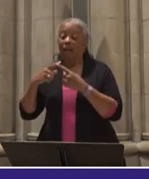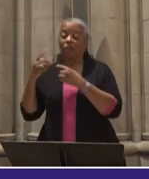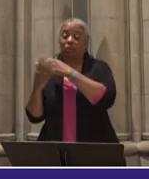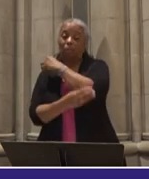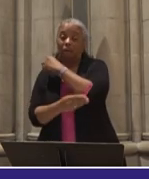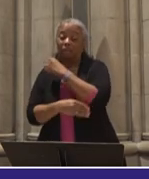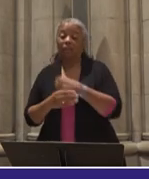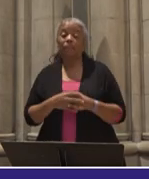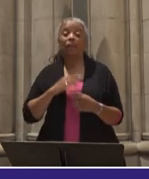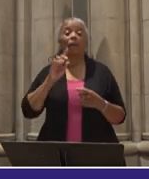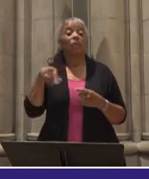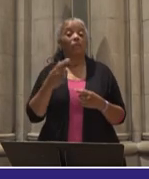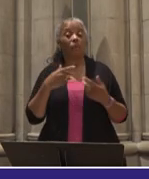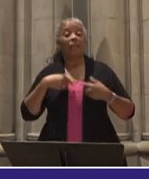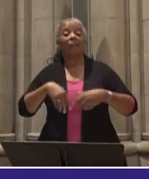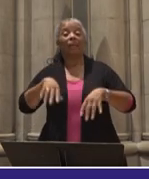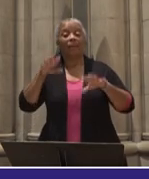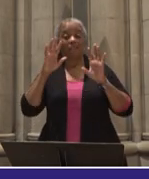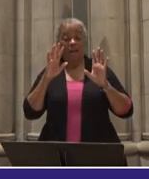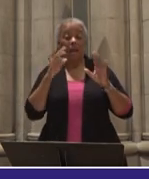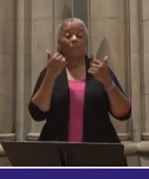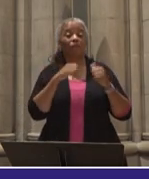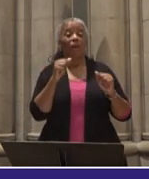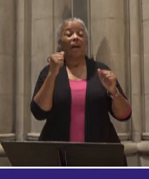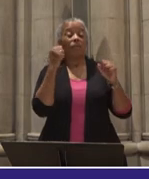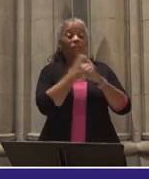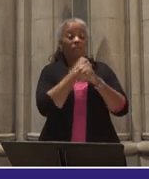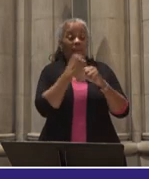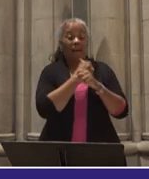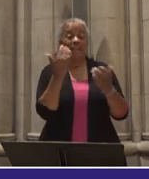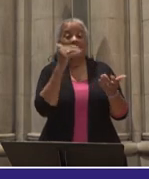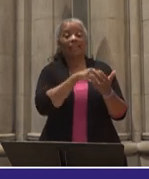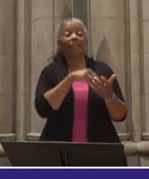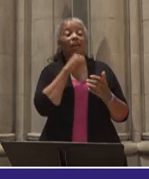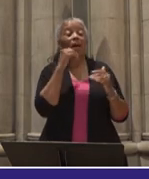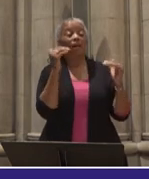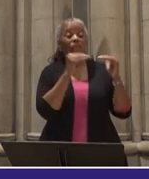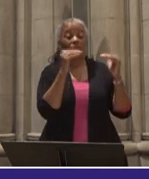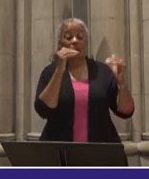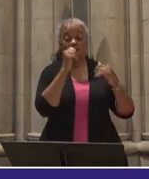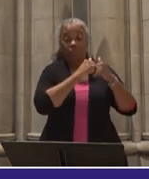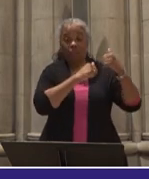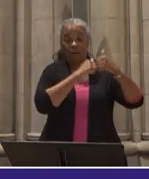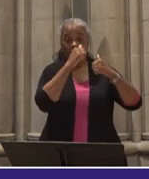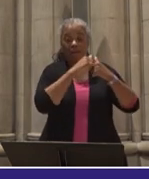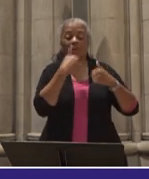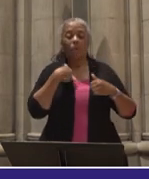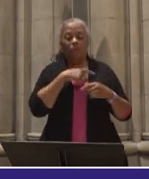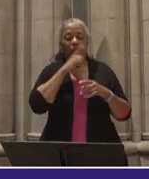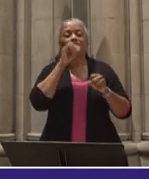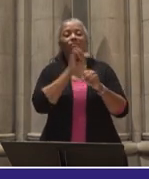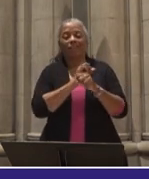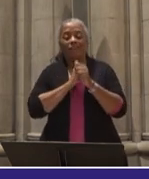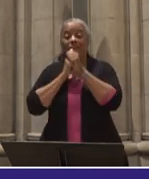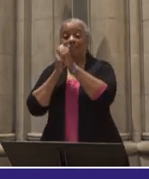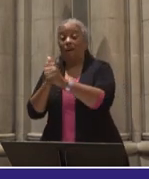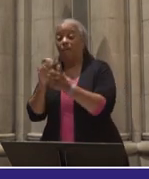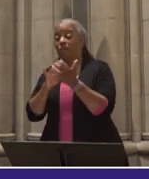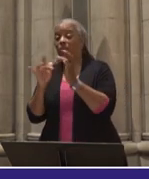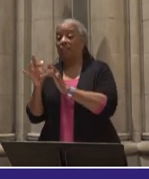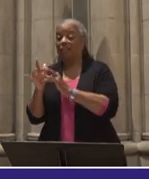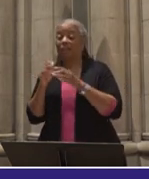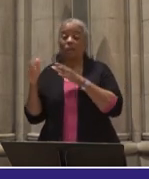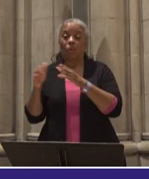up allegiance to and acting to dismantle unjust structures that we can truly follow Jesus in the way